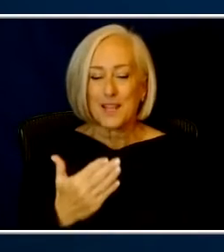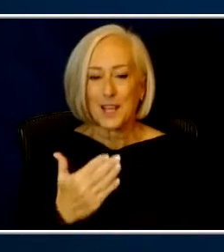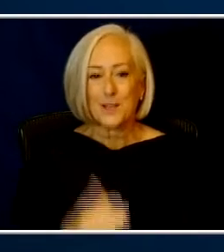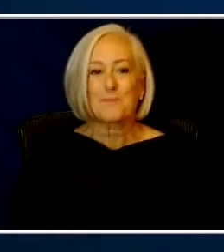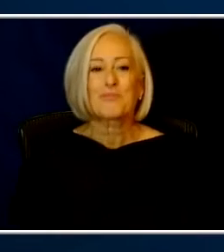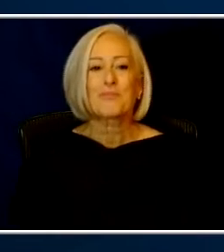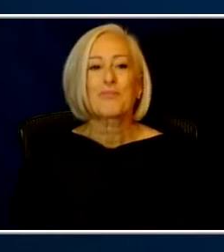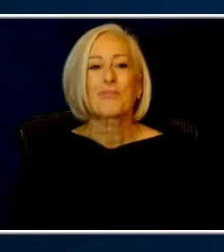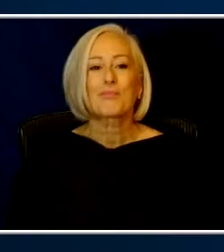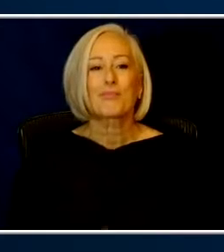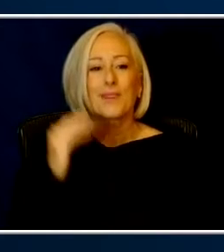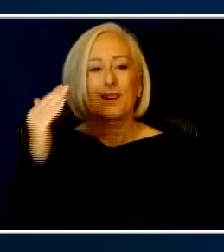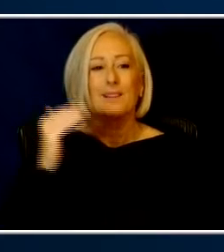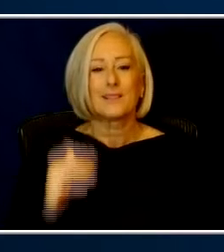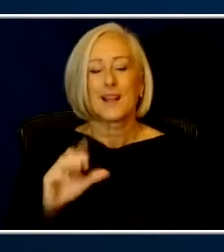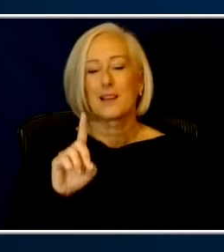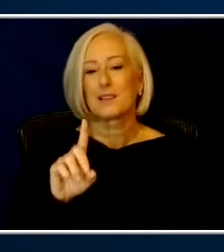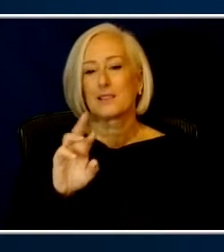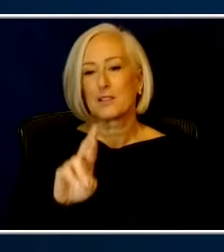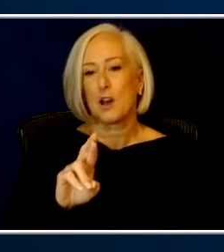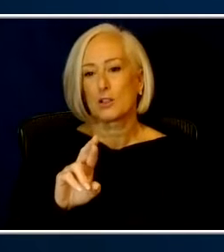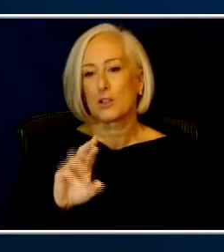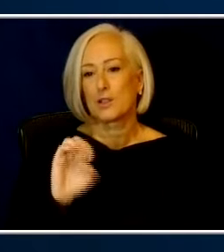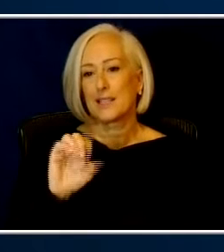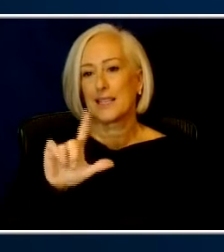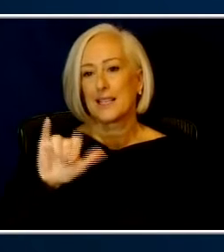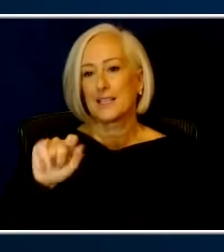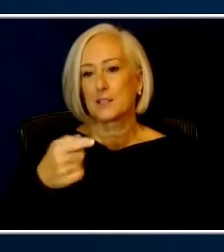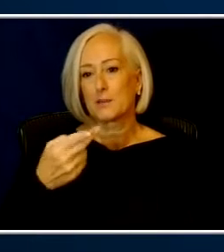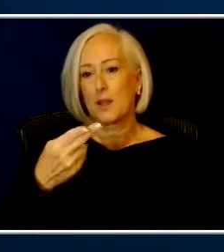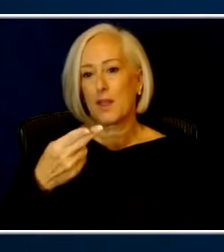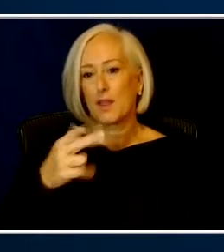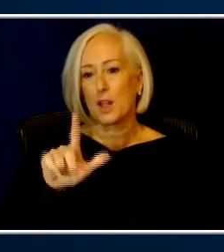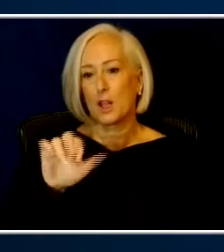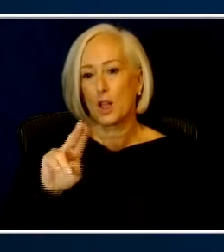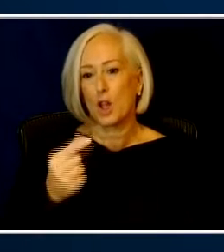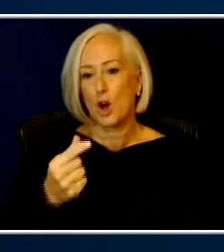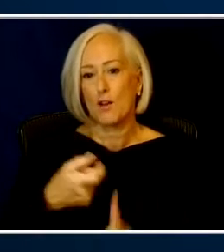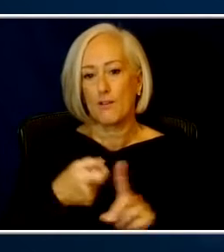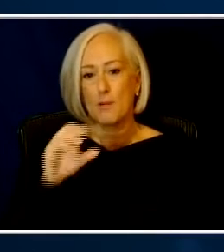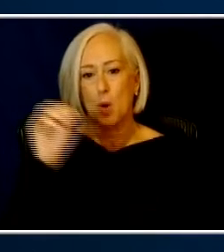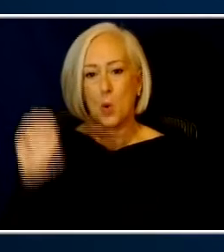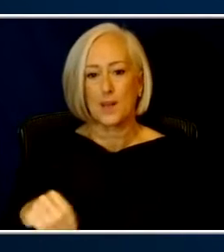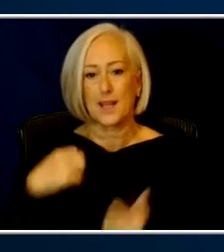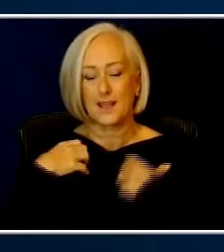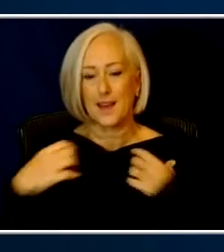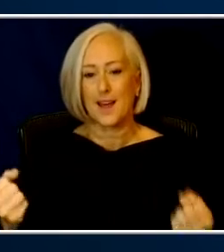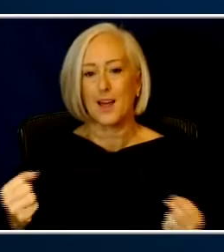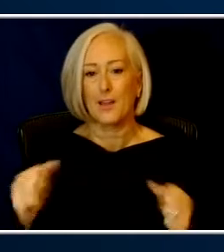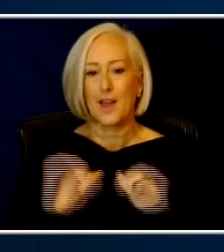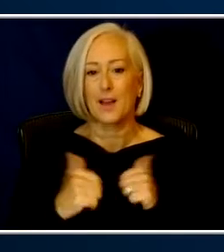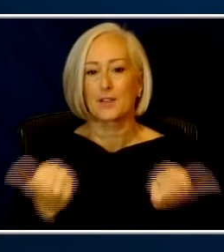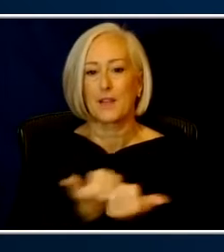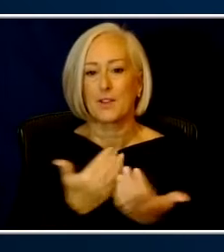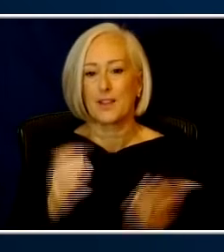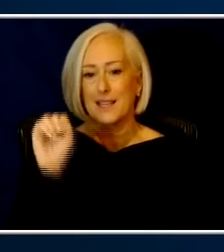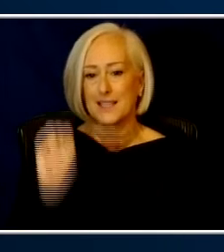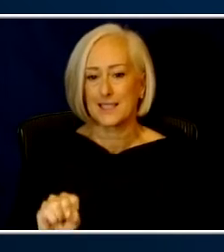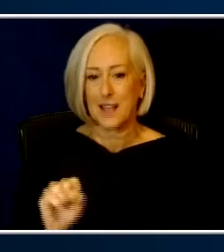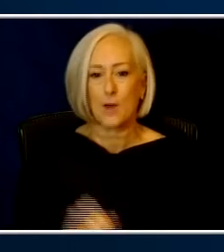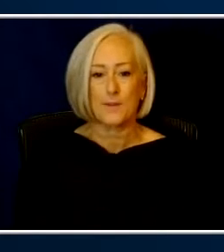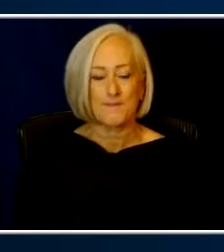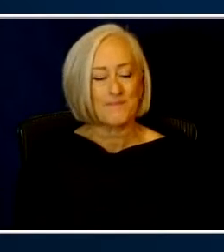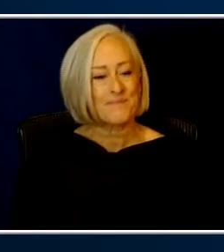I'm going to turn to Dr. Elizabeth Long, CMO at Olathe Health. Dr. Long, how are things out south there? Good